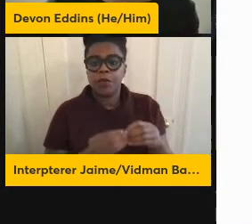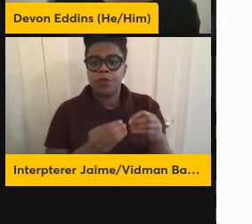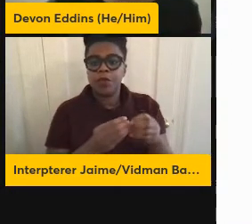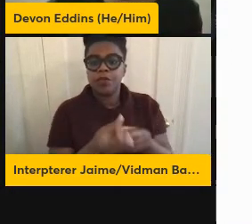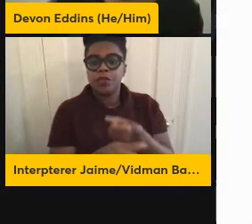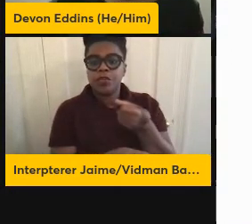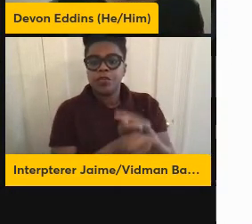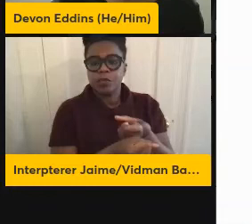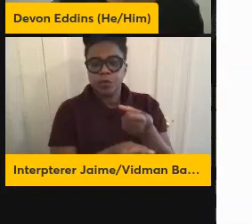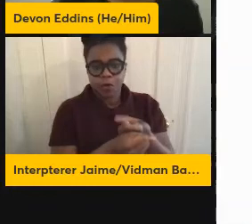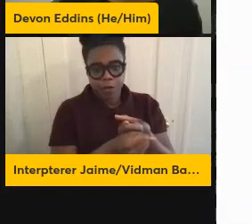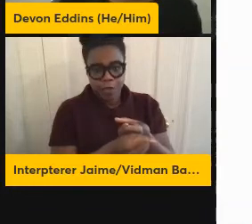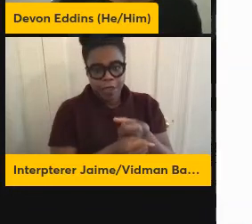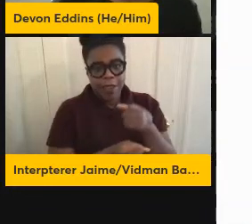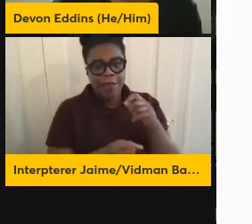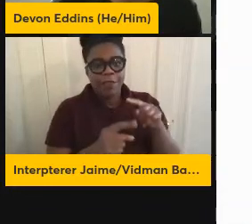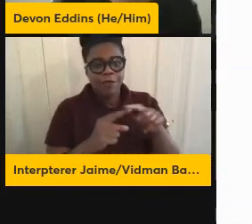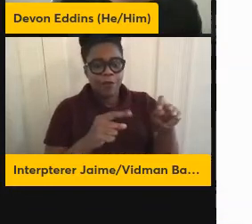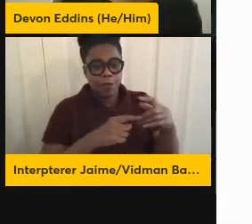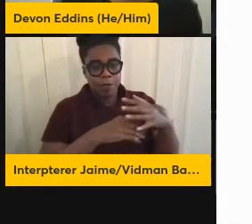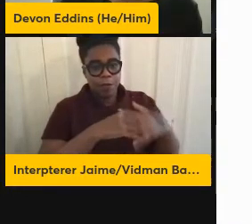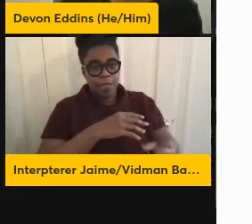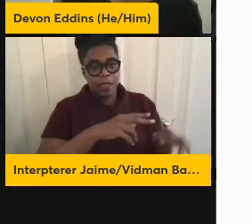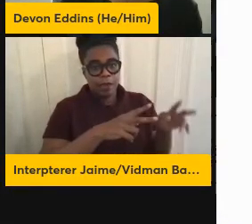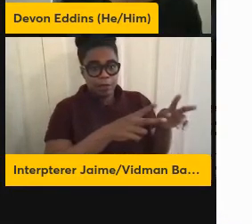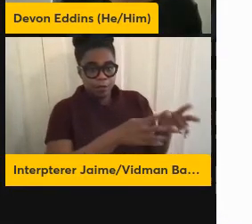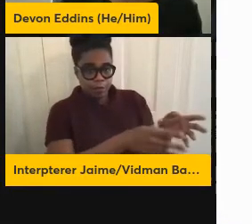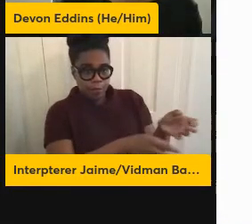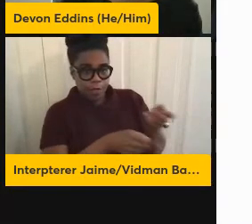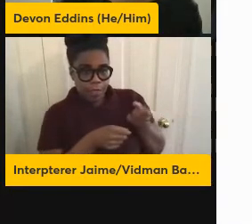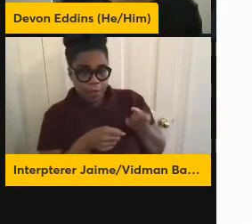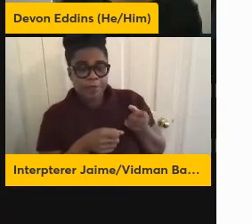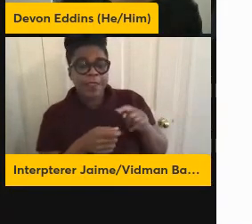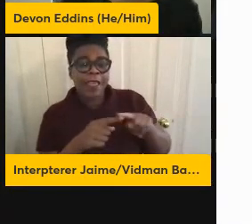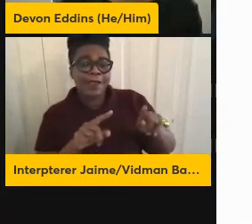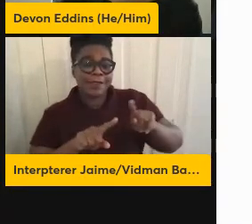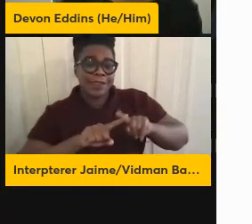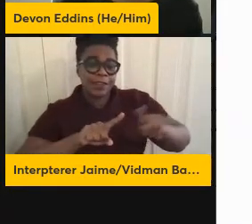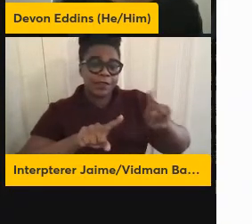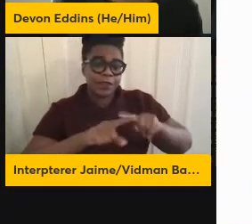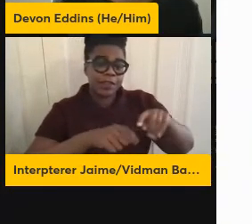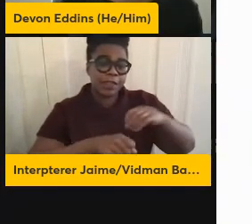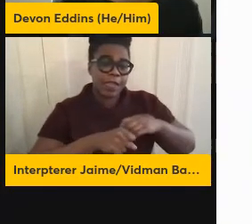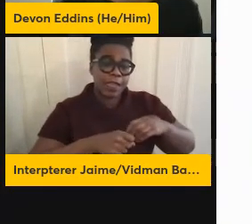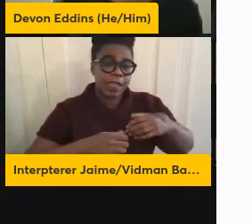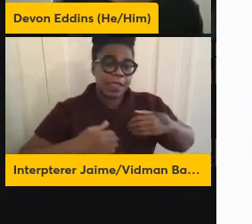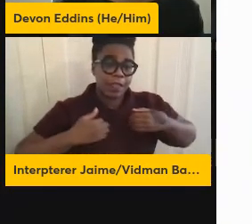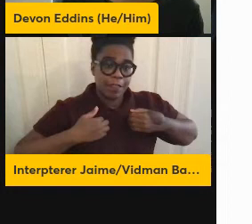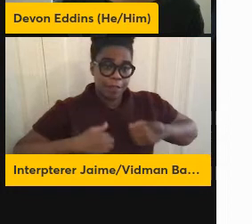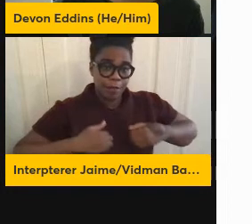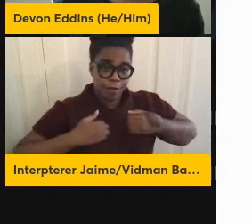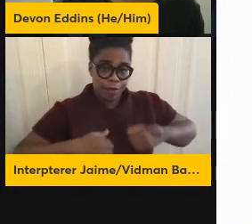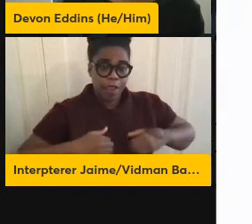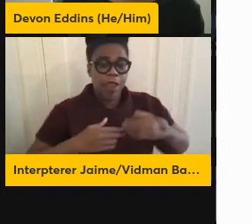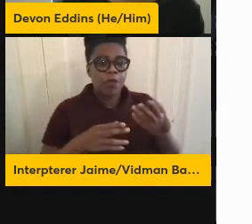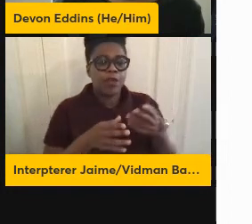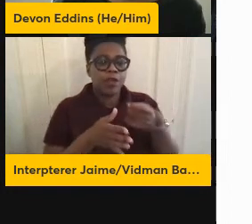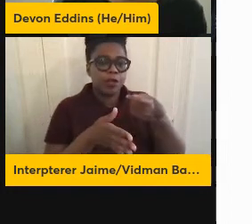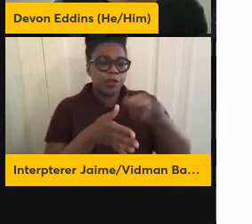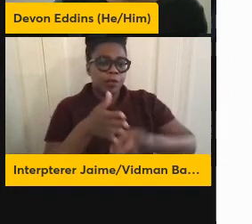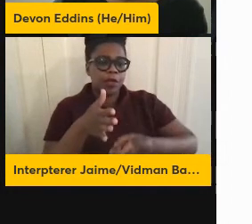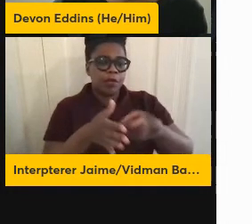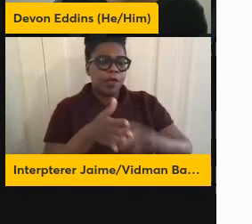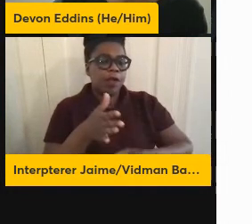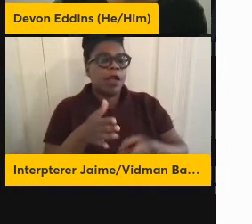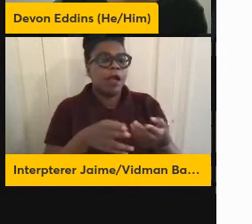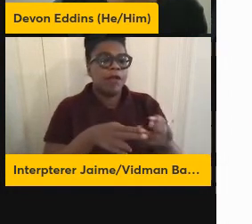the subset that's been pulling from the blood. And as they differentiate in the airways, we notice a marked upregulation of